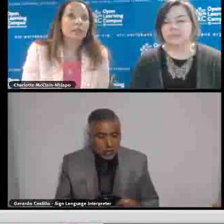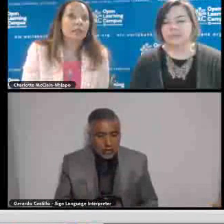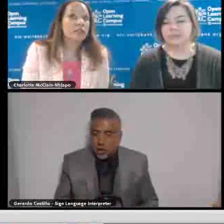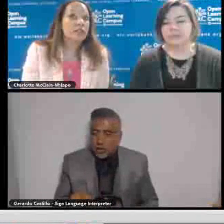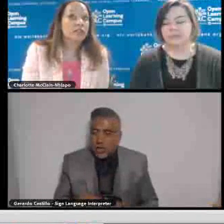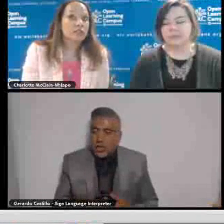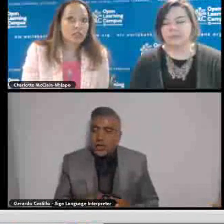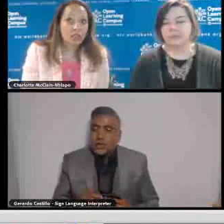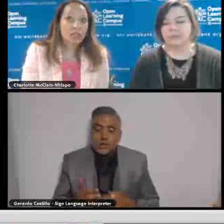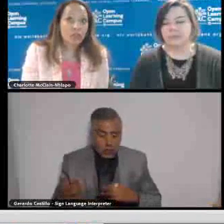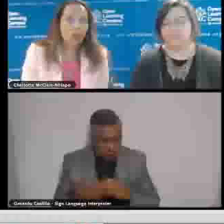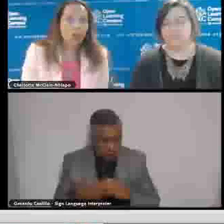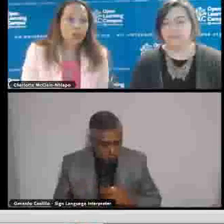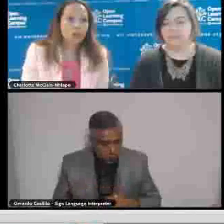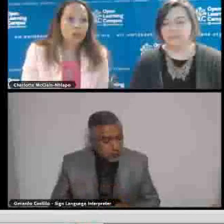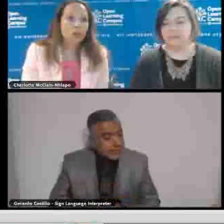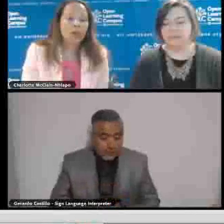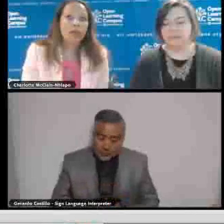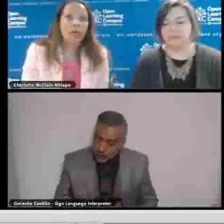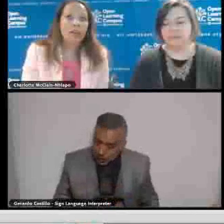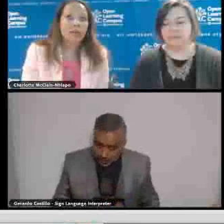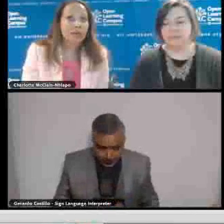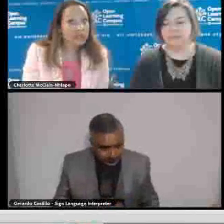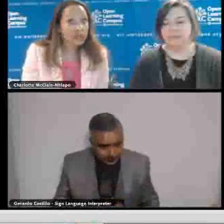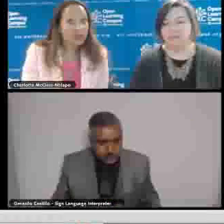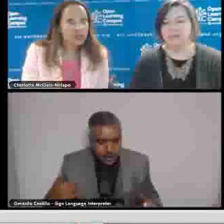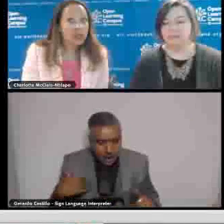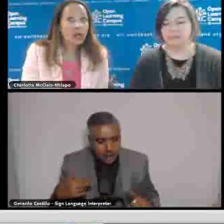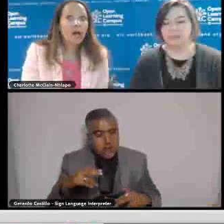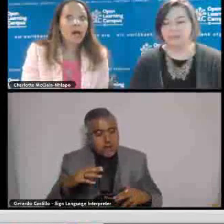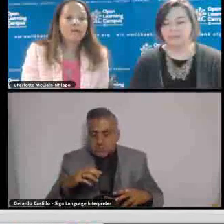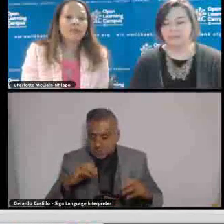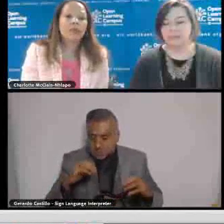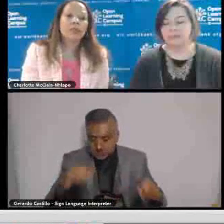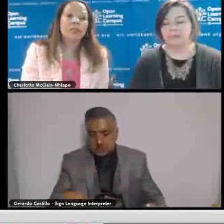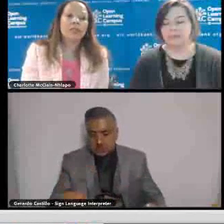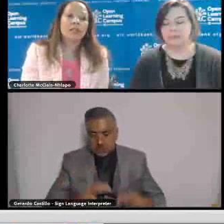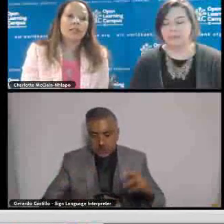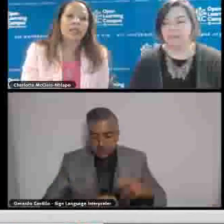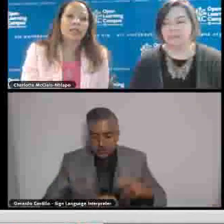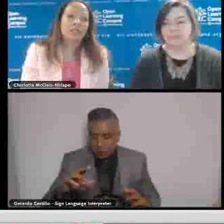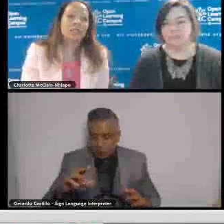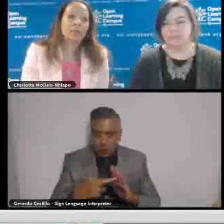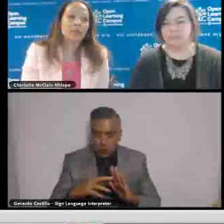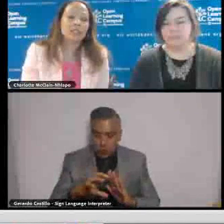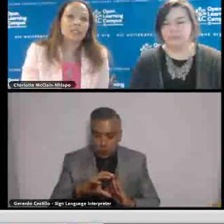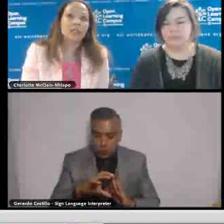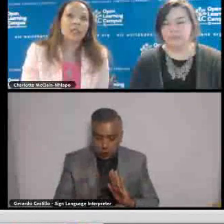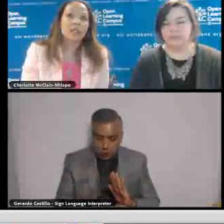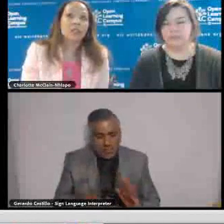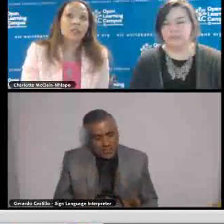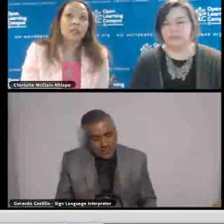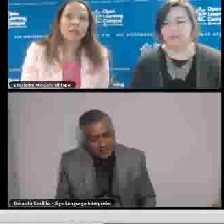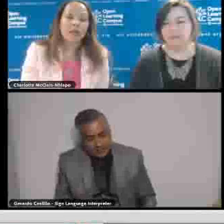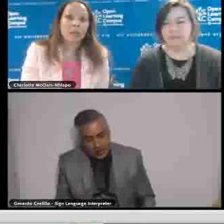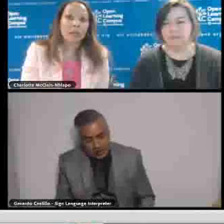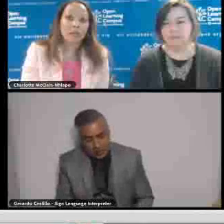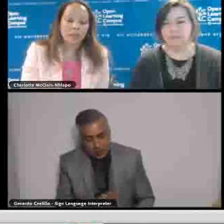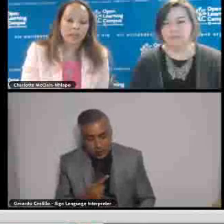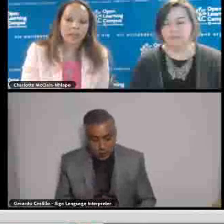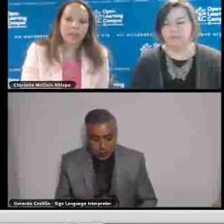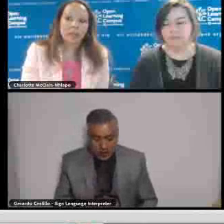countries did not or do not have building codes. So this is, again, it's an opportunity to build back better. But